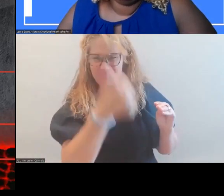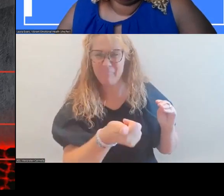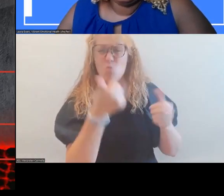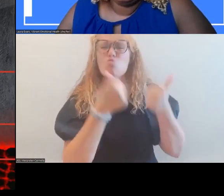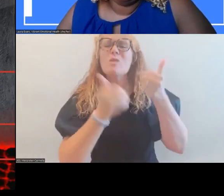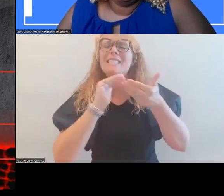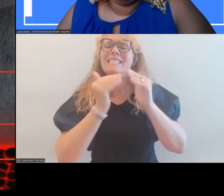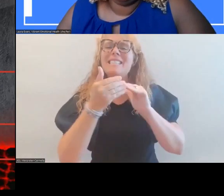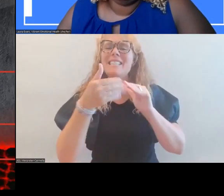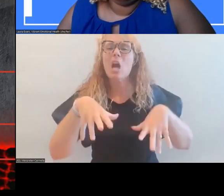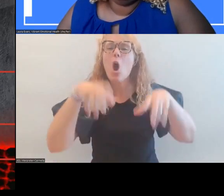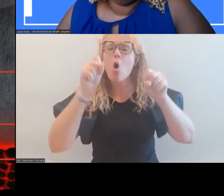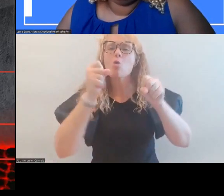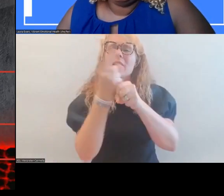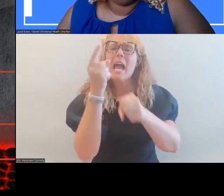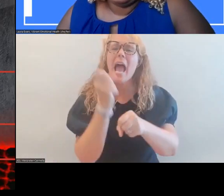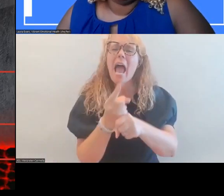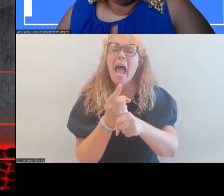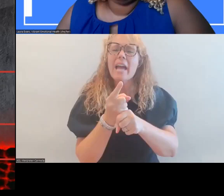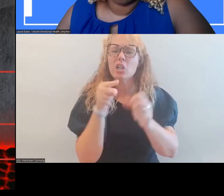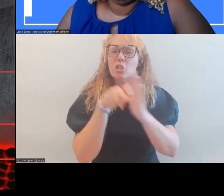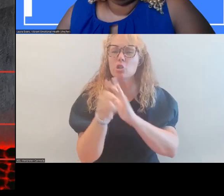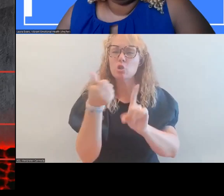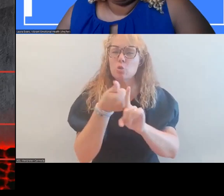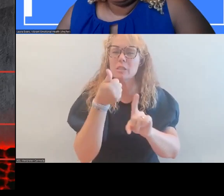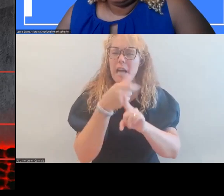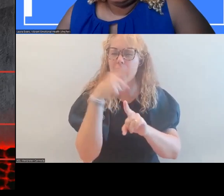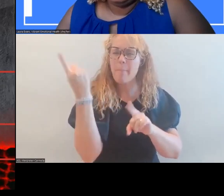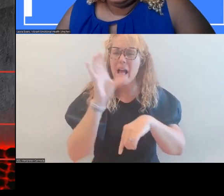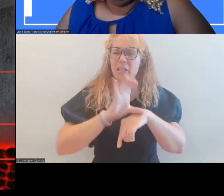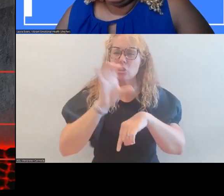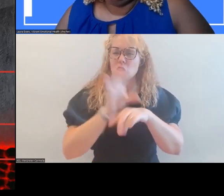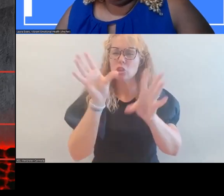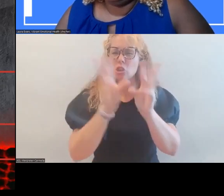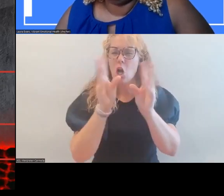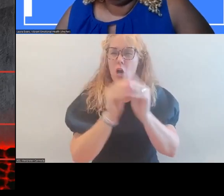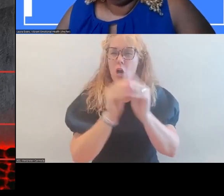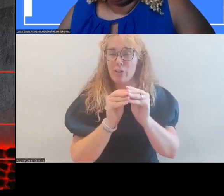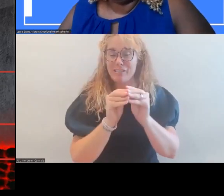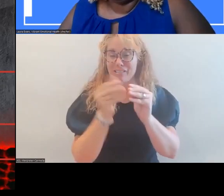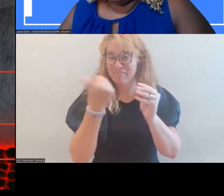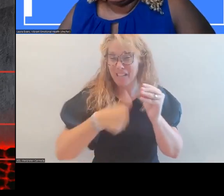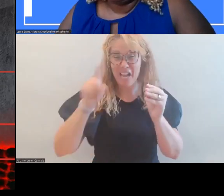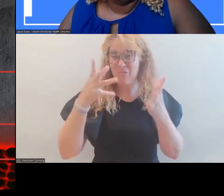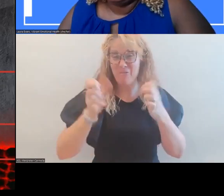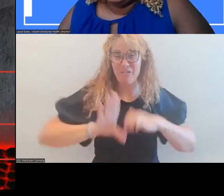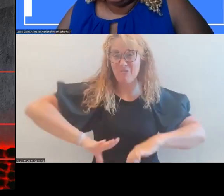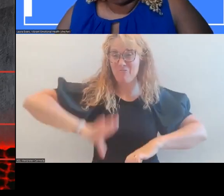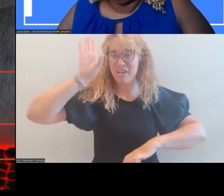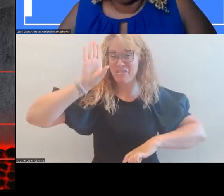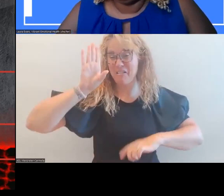that hosts the annual Suicide and Black Church Conference? If anyone wants to raise their